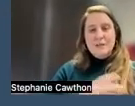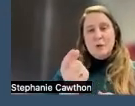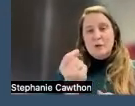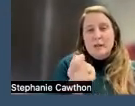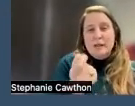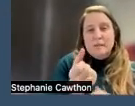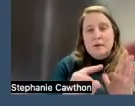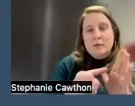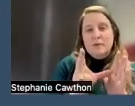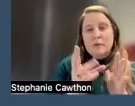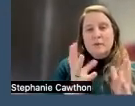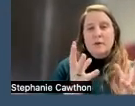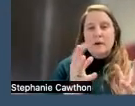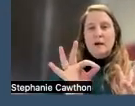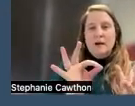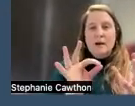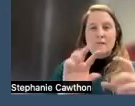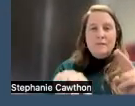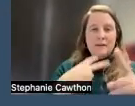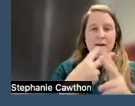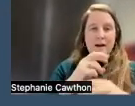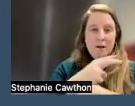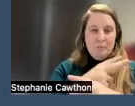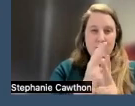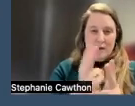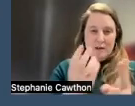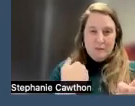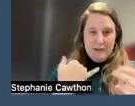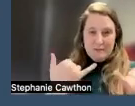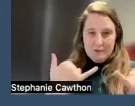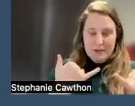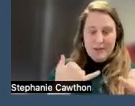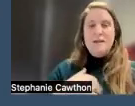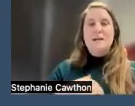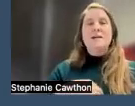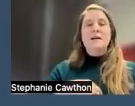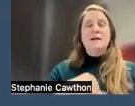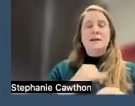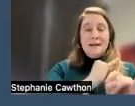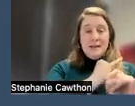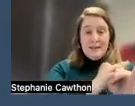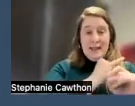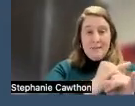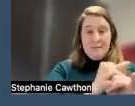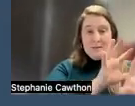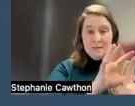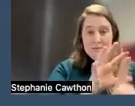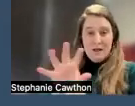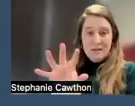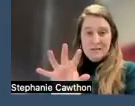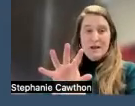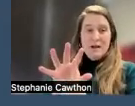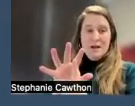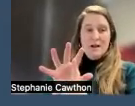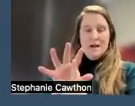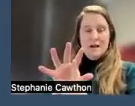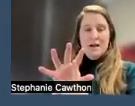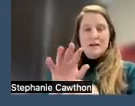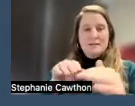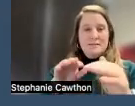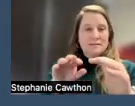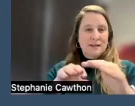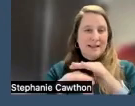today. There'll be a little bit of a review of the type of products we have now and currently,